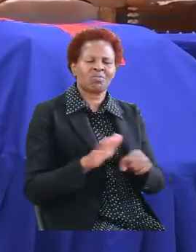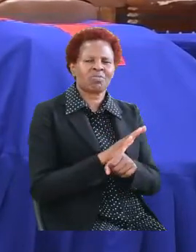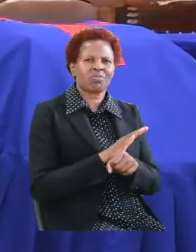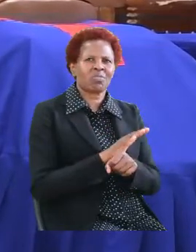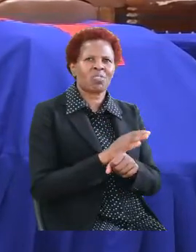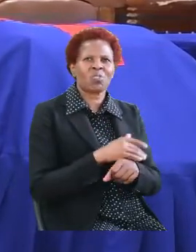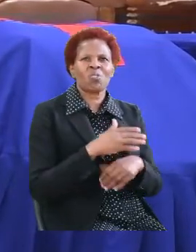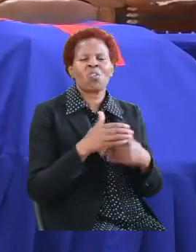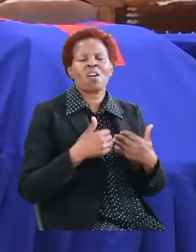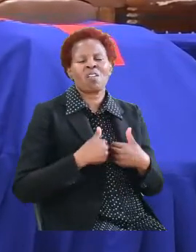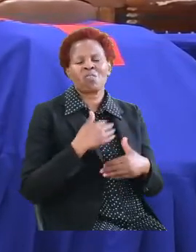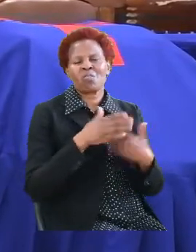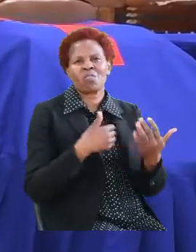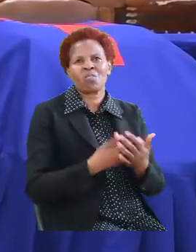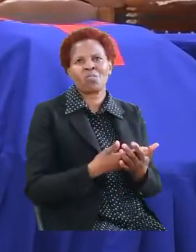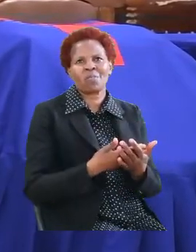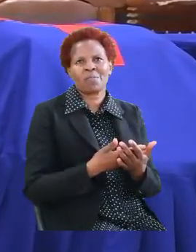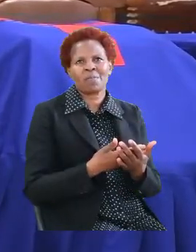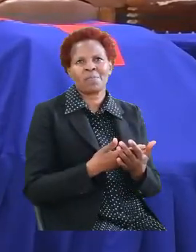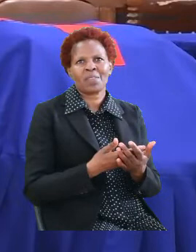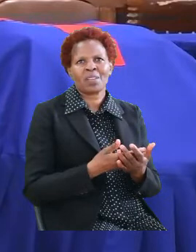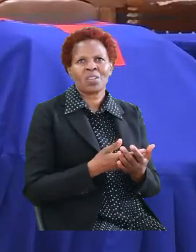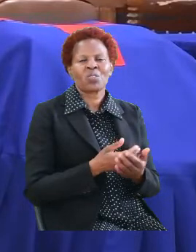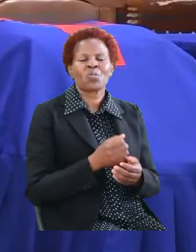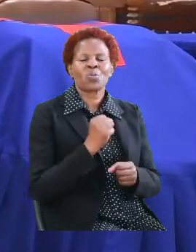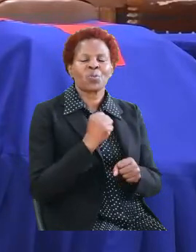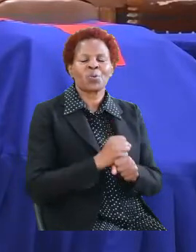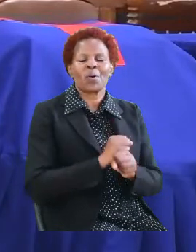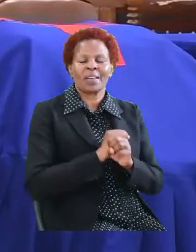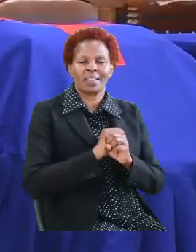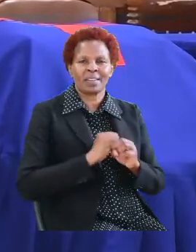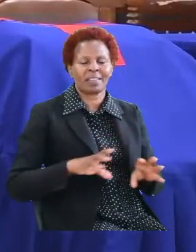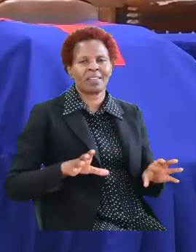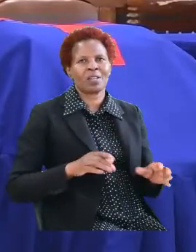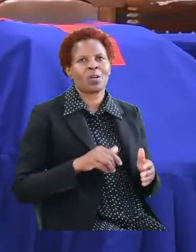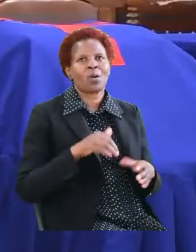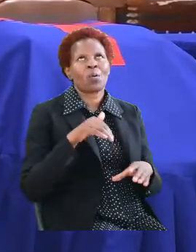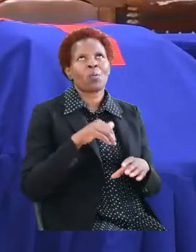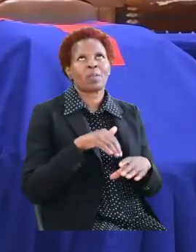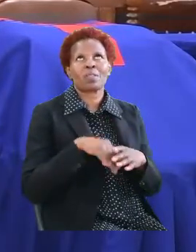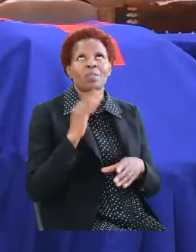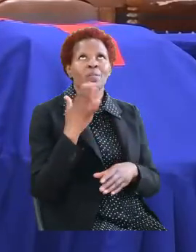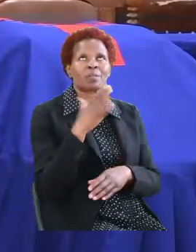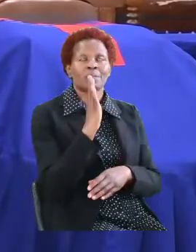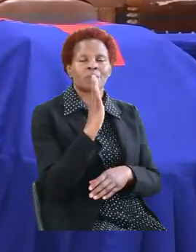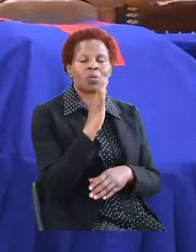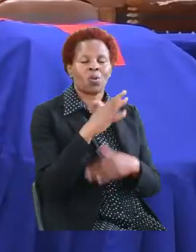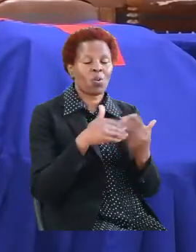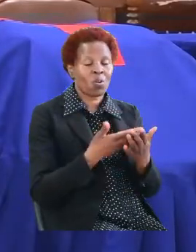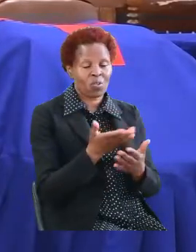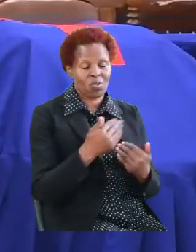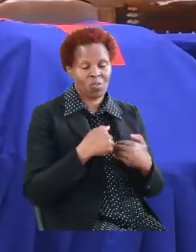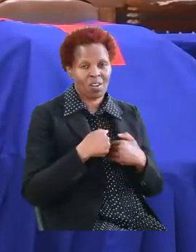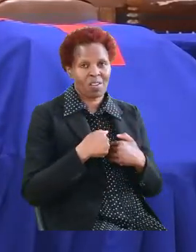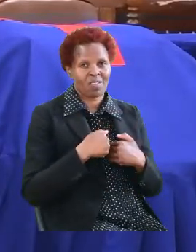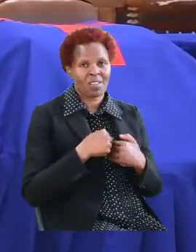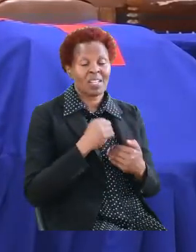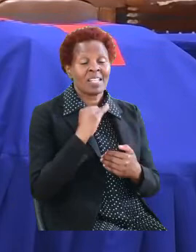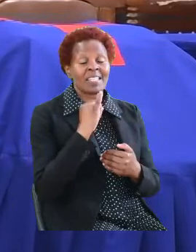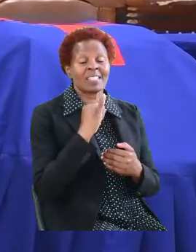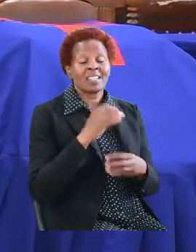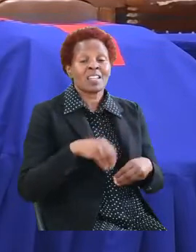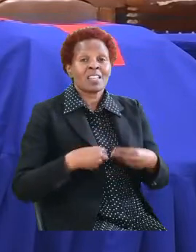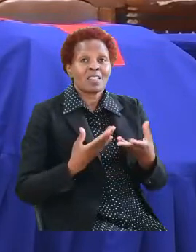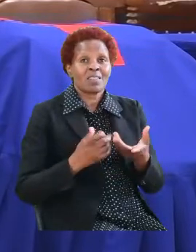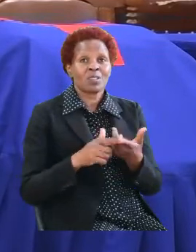have it all, you cannot do anything without the Lord. Anything that you have, that has been entrusted to